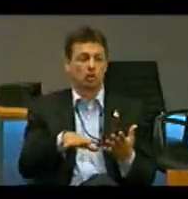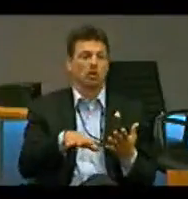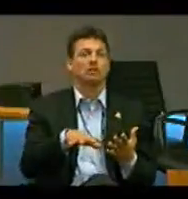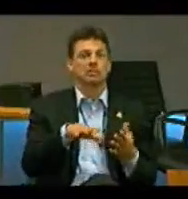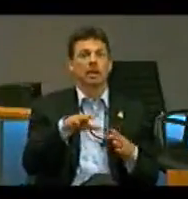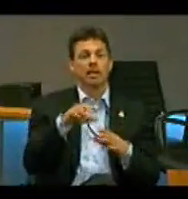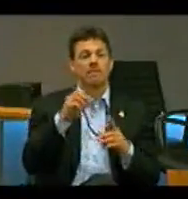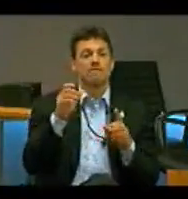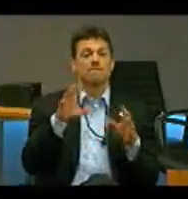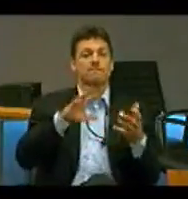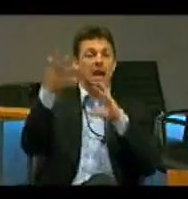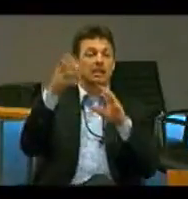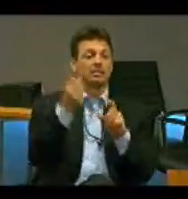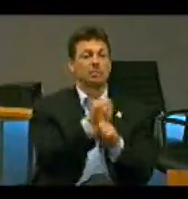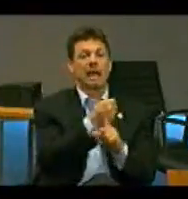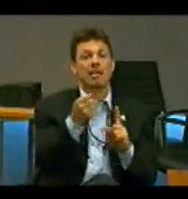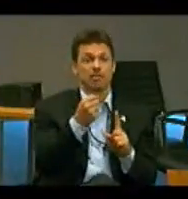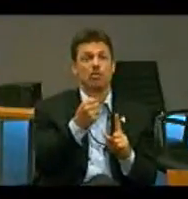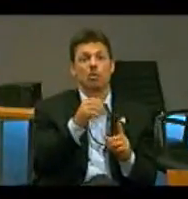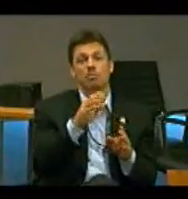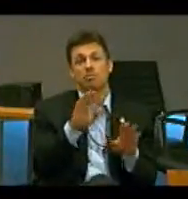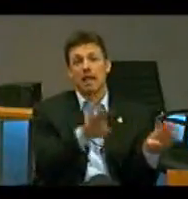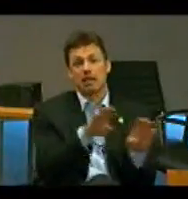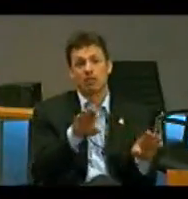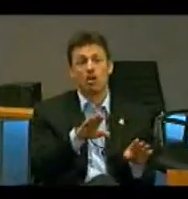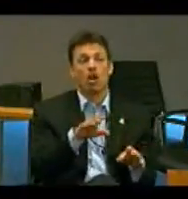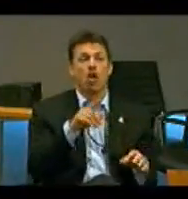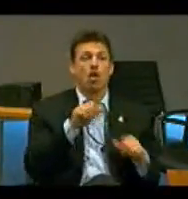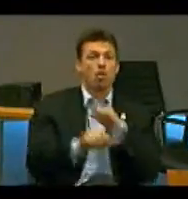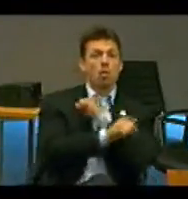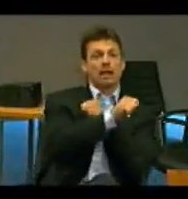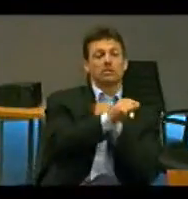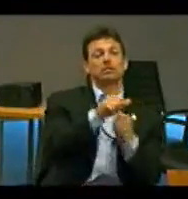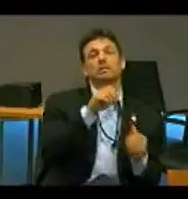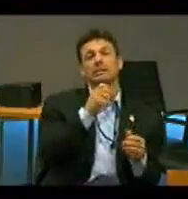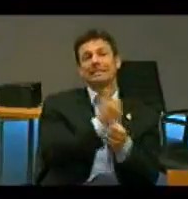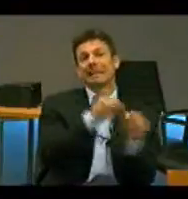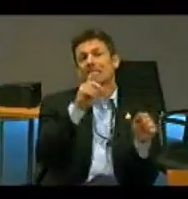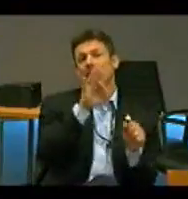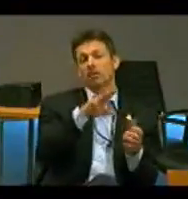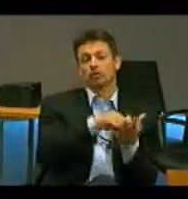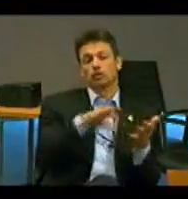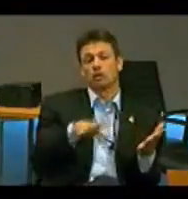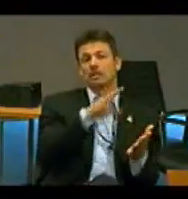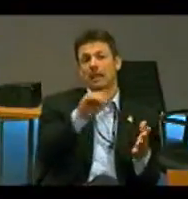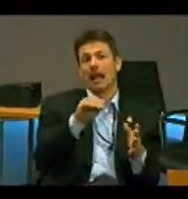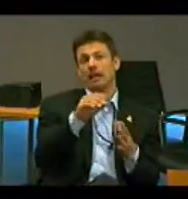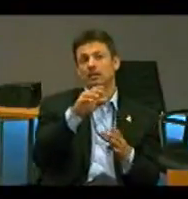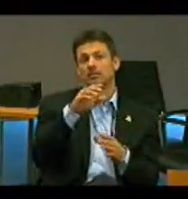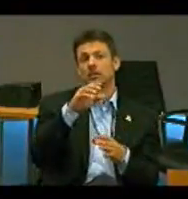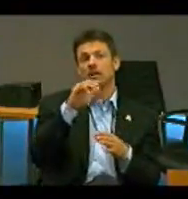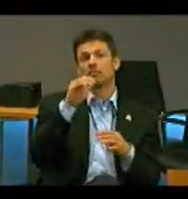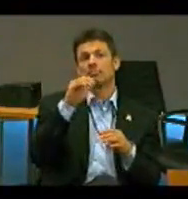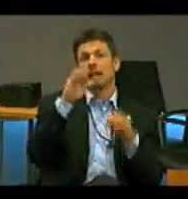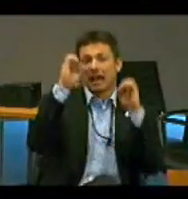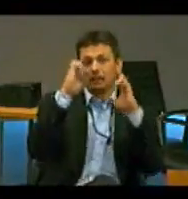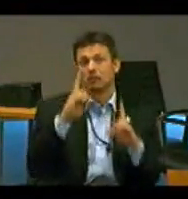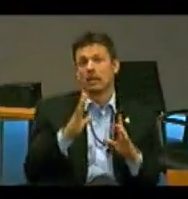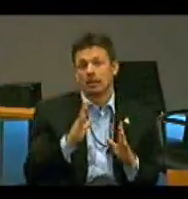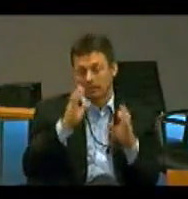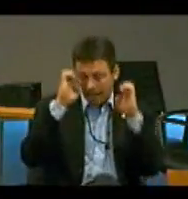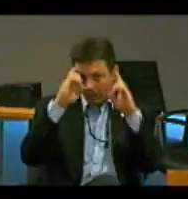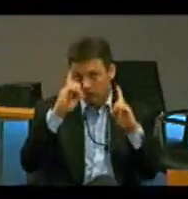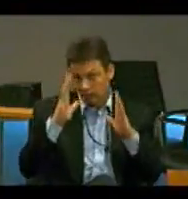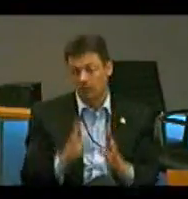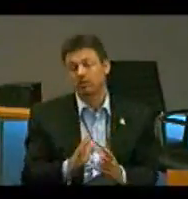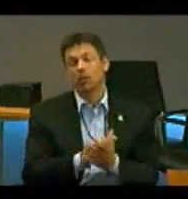threatens the safety of students and employees. But what we're seeing in large part in what's happening in schools around the